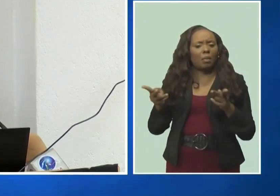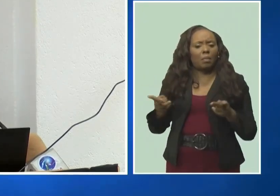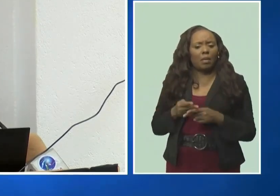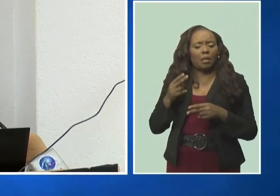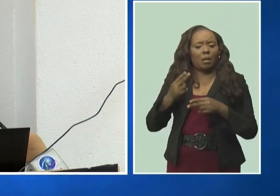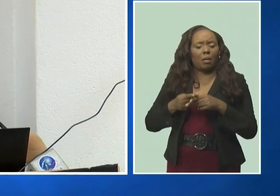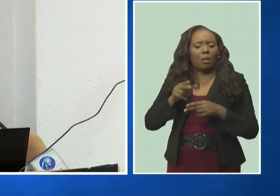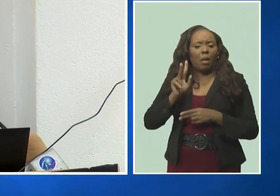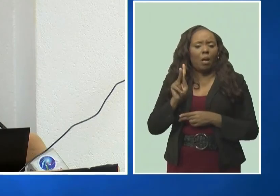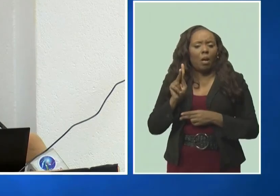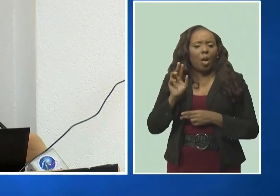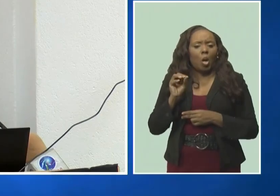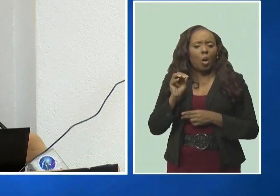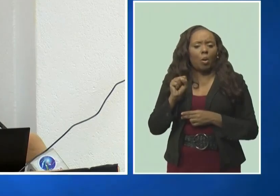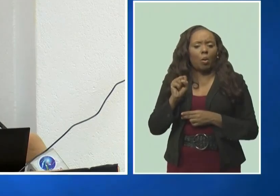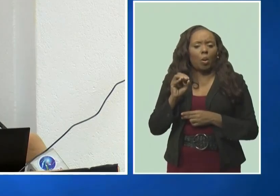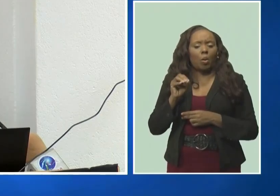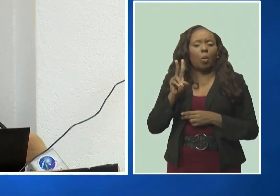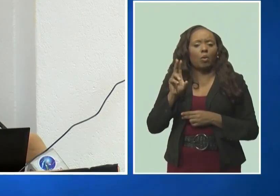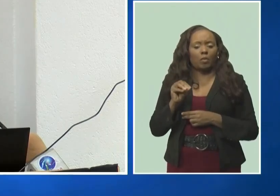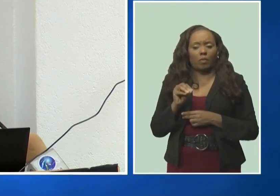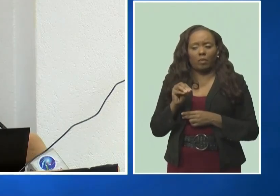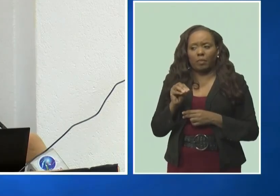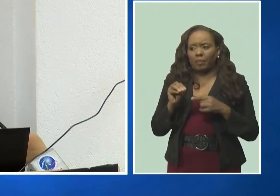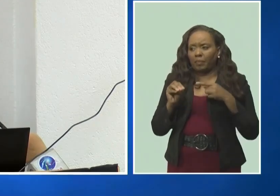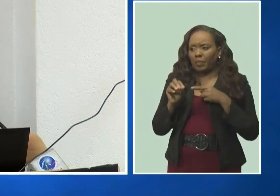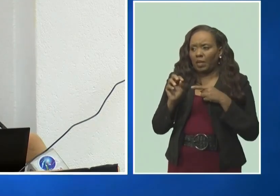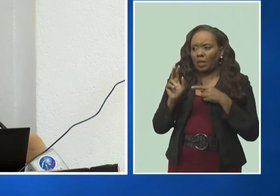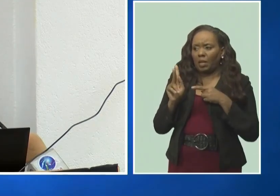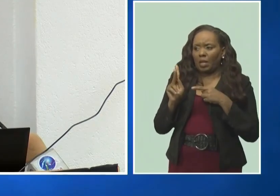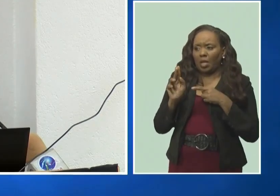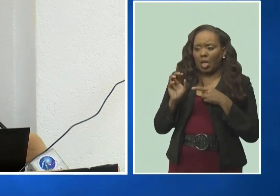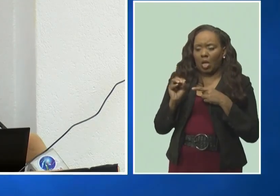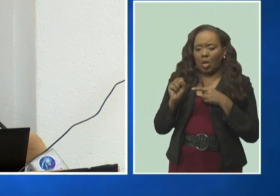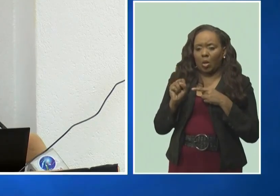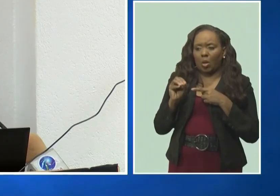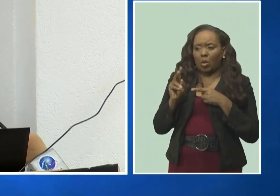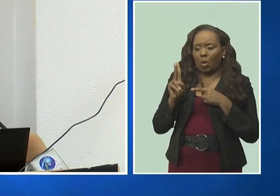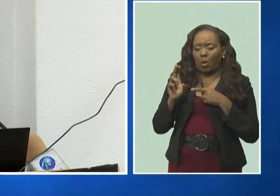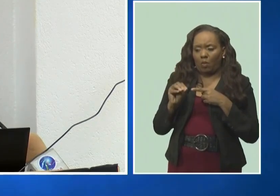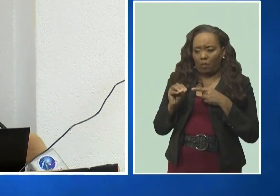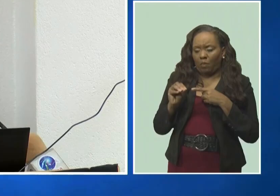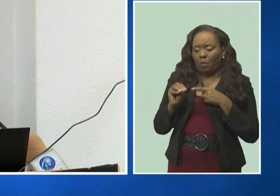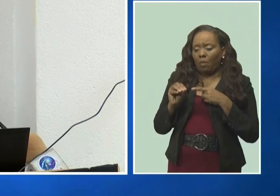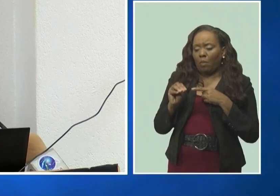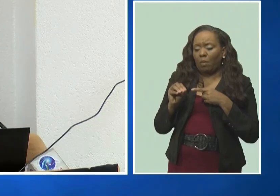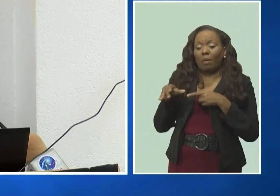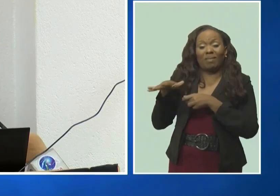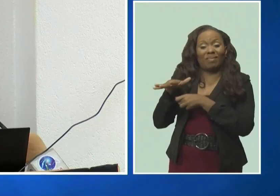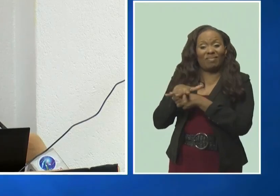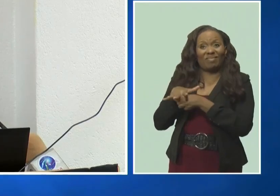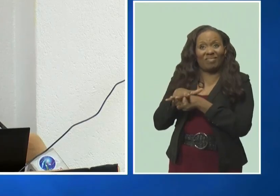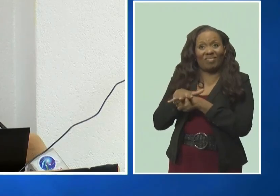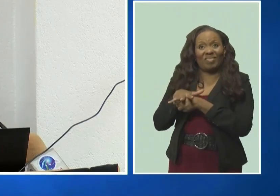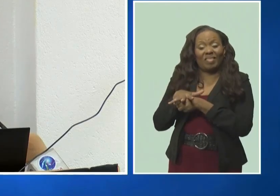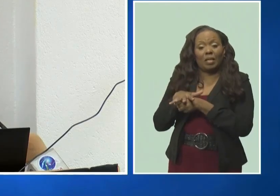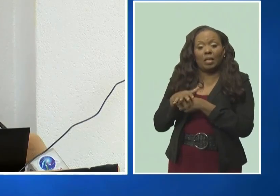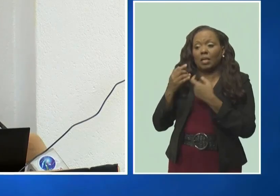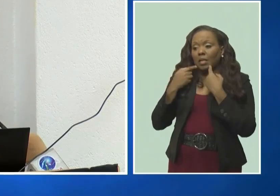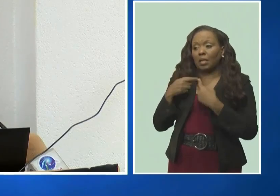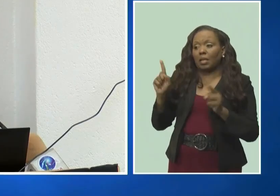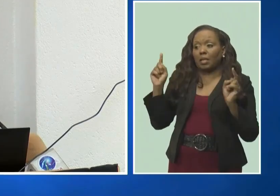have heard of it, but it's a breakaway part of Serbia, and it declared unilateral independence